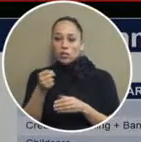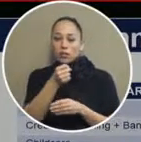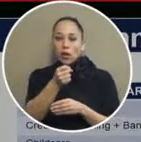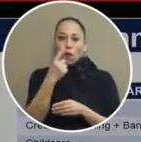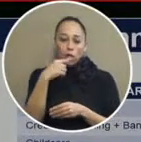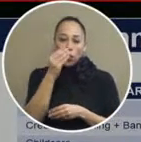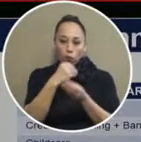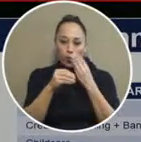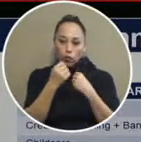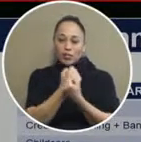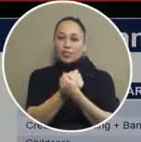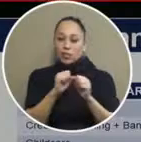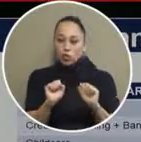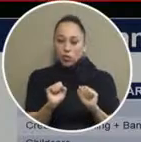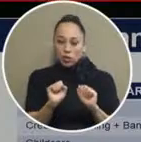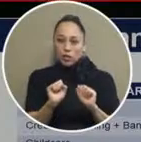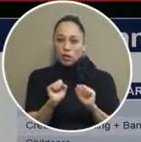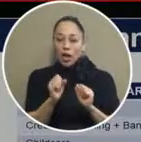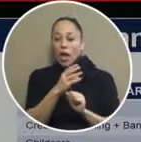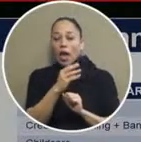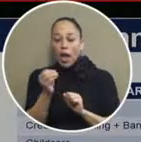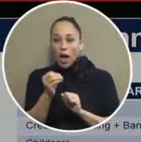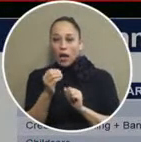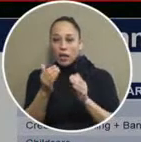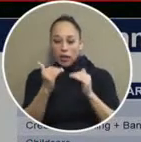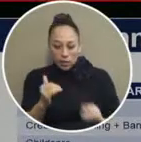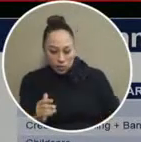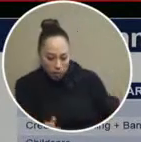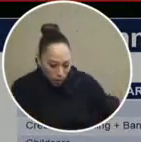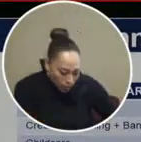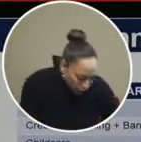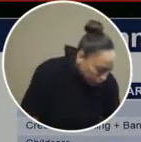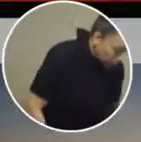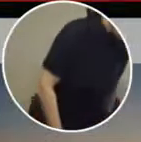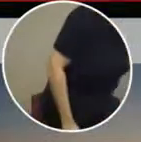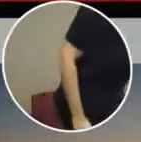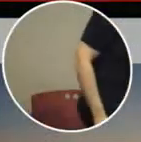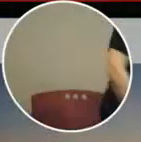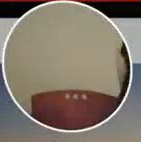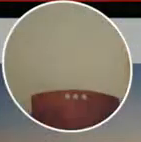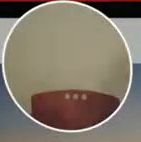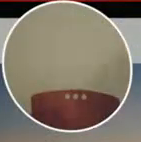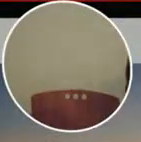to food security. And next slide, please.